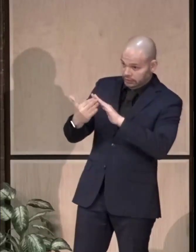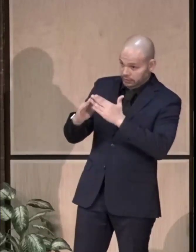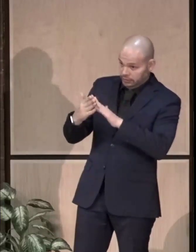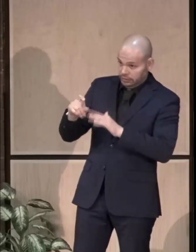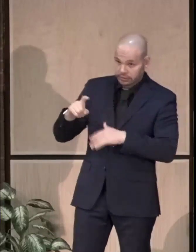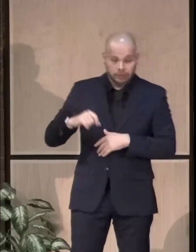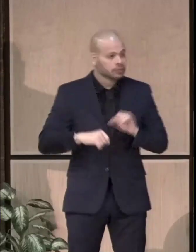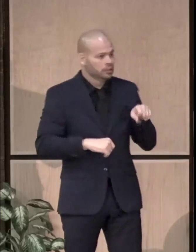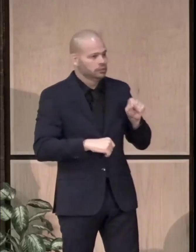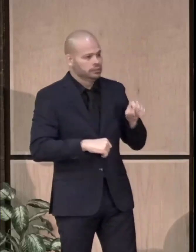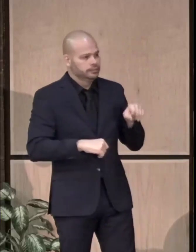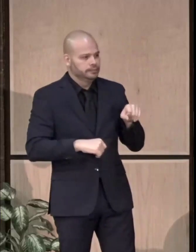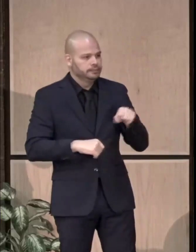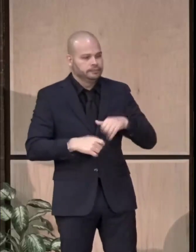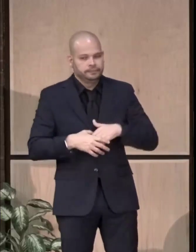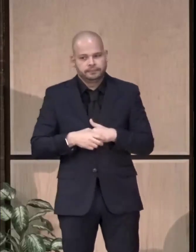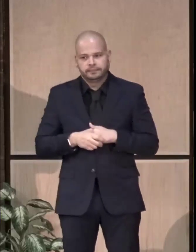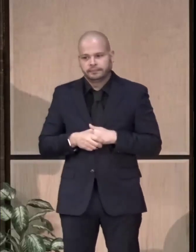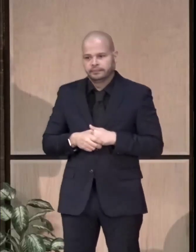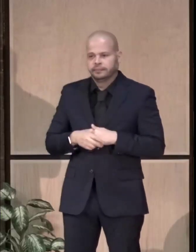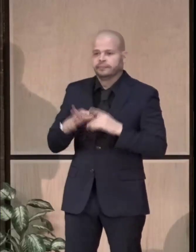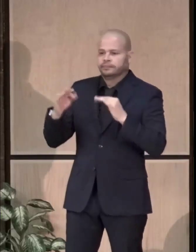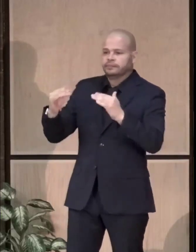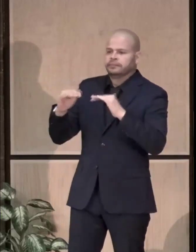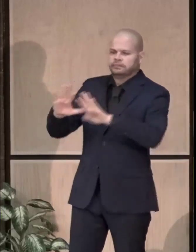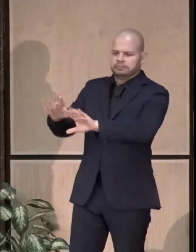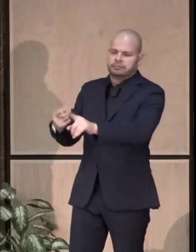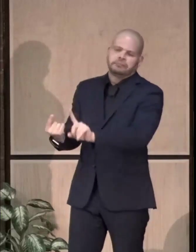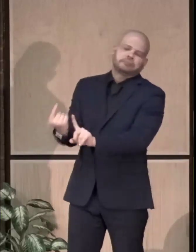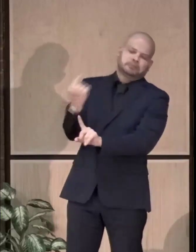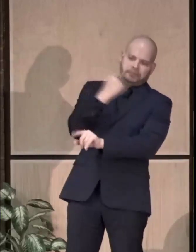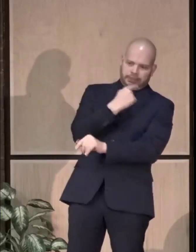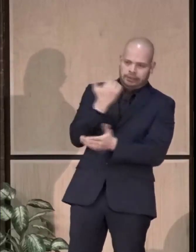So let's go back to Exhibit 16.